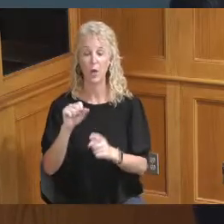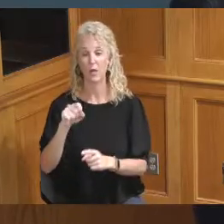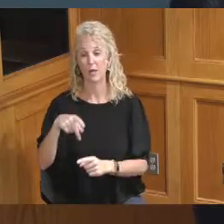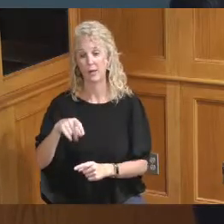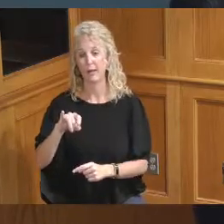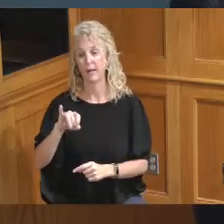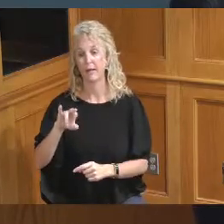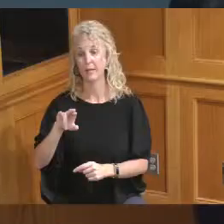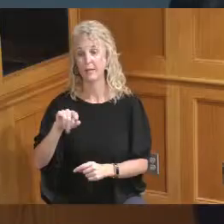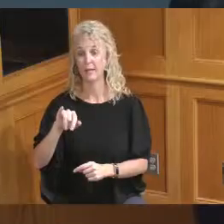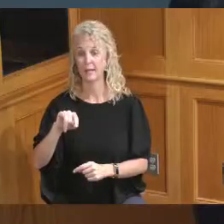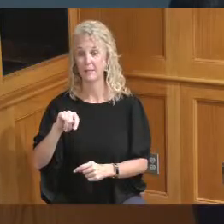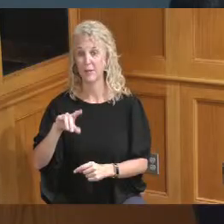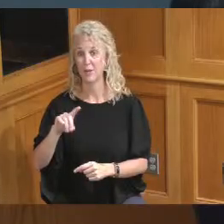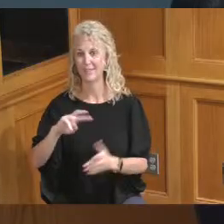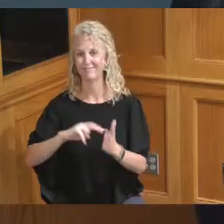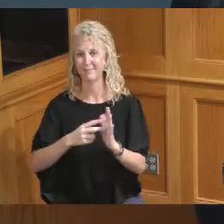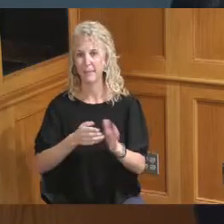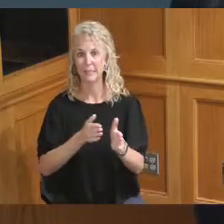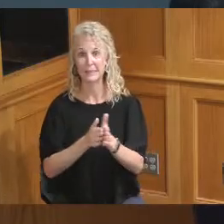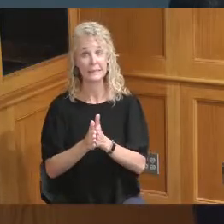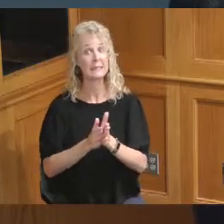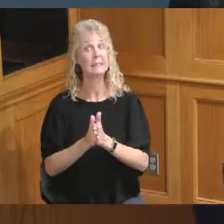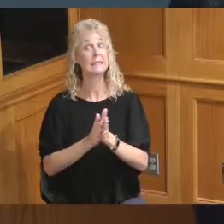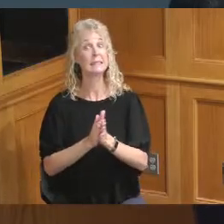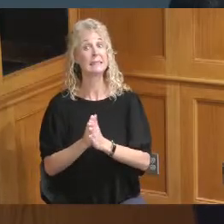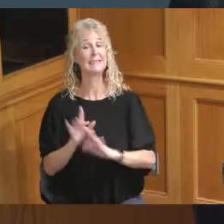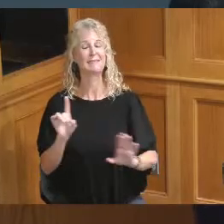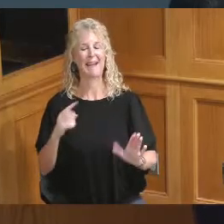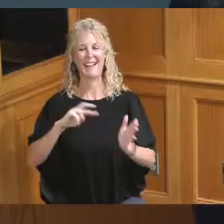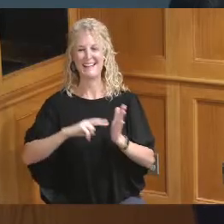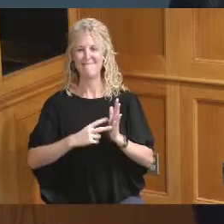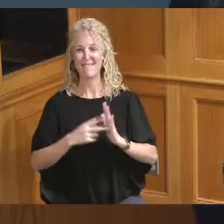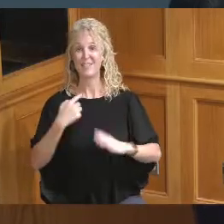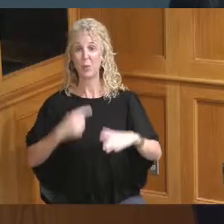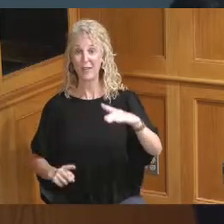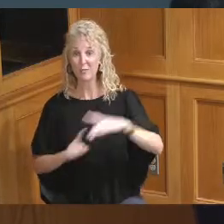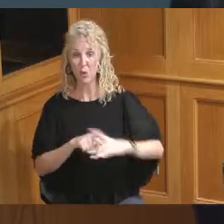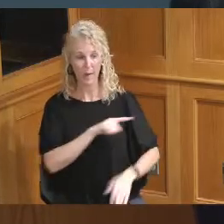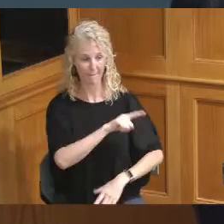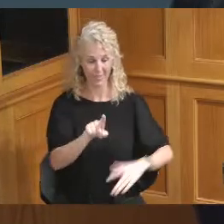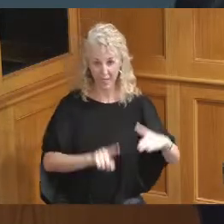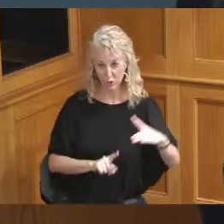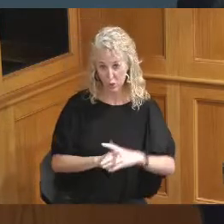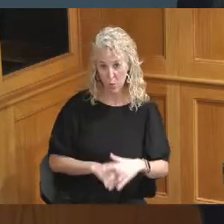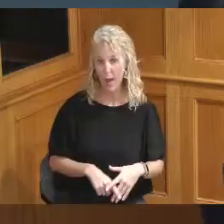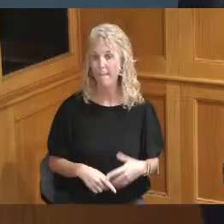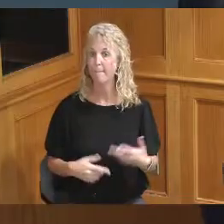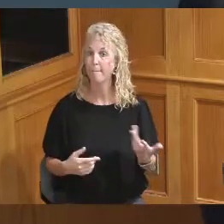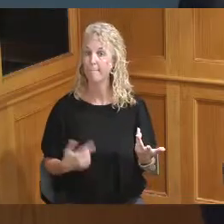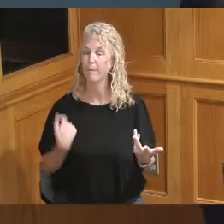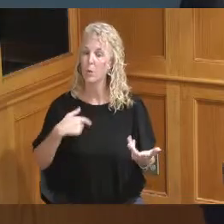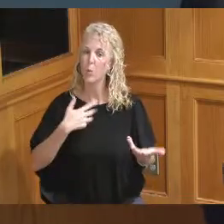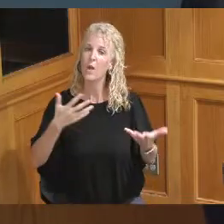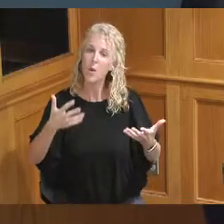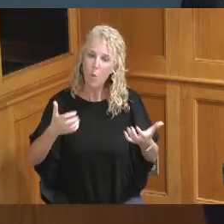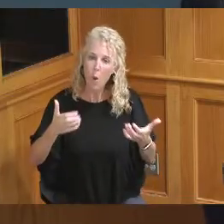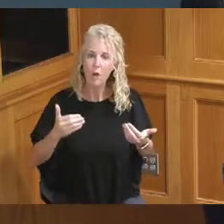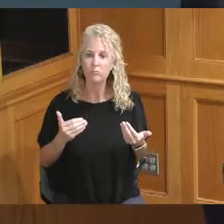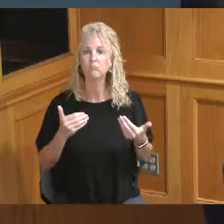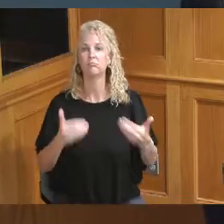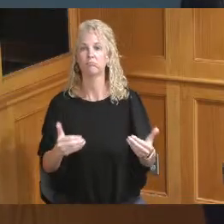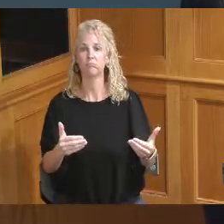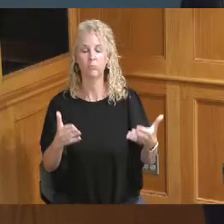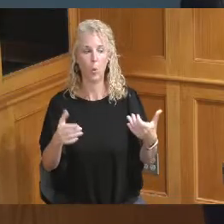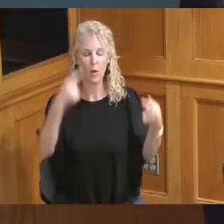defining the conversations that we've had? But we have been at the table in as David said, a spirit of cooperation to try to get something done by